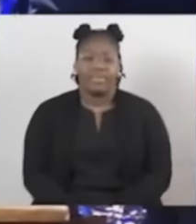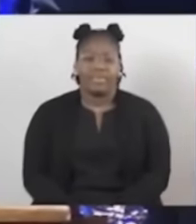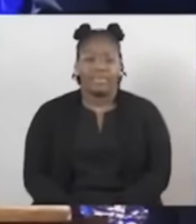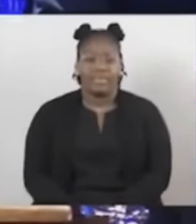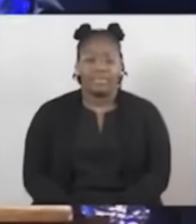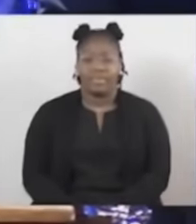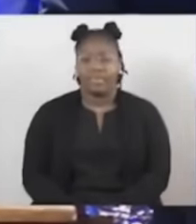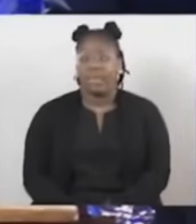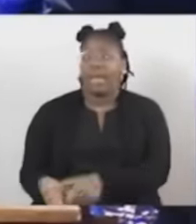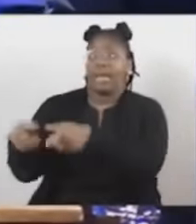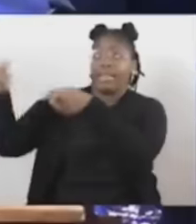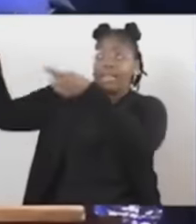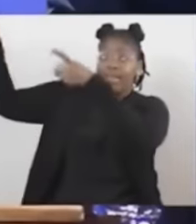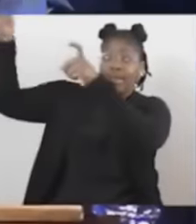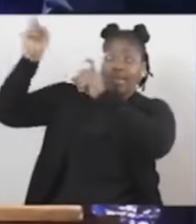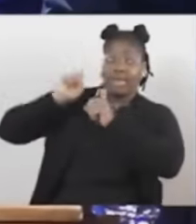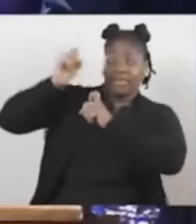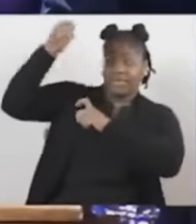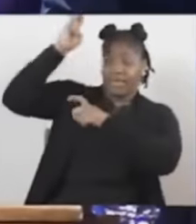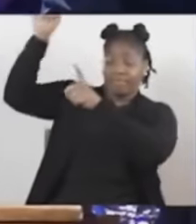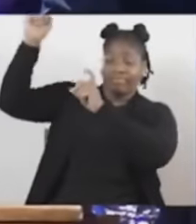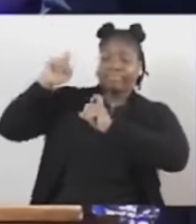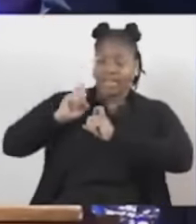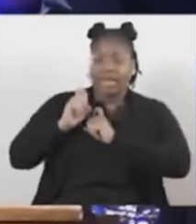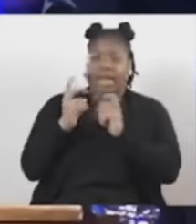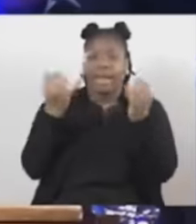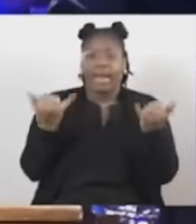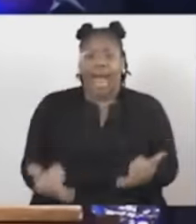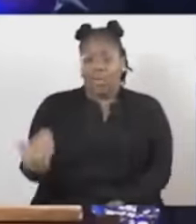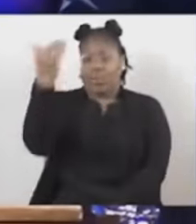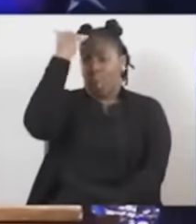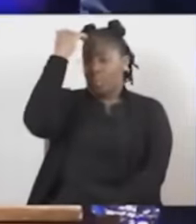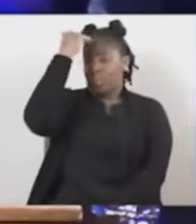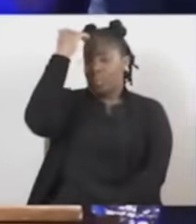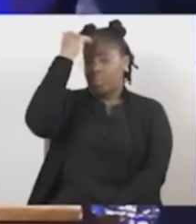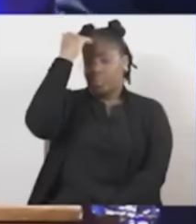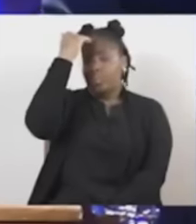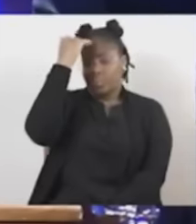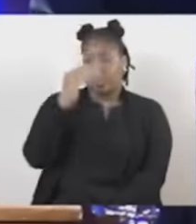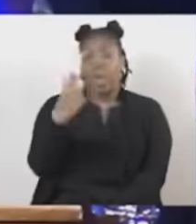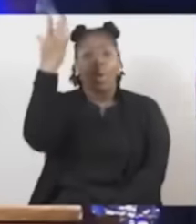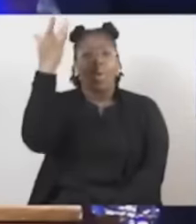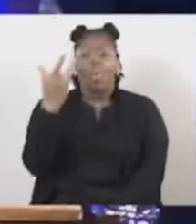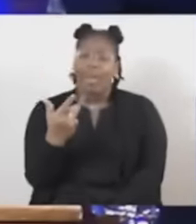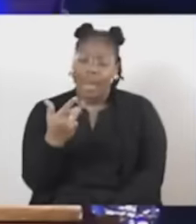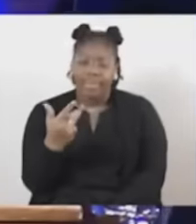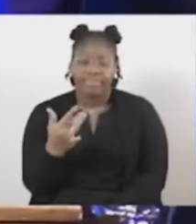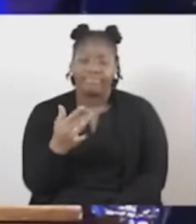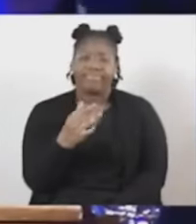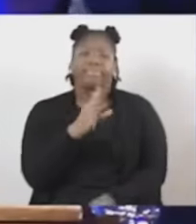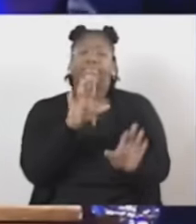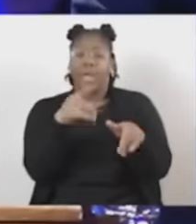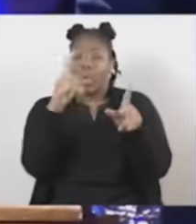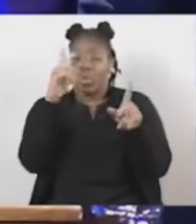And the gift God has given you is to make you aware of it. Because, child of God, it's innocent